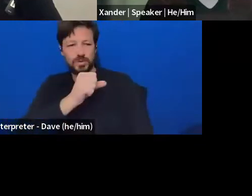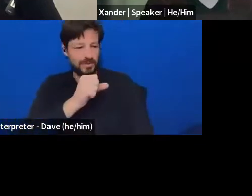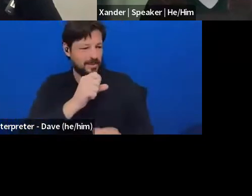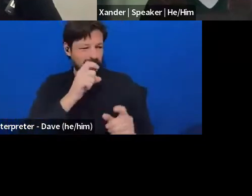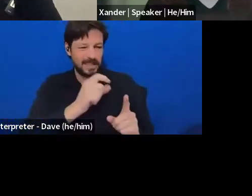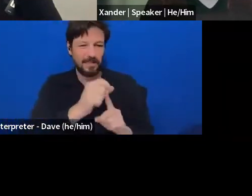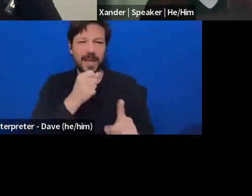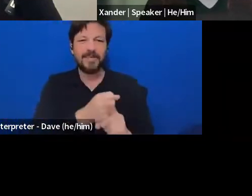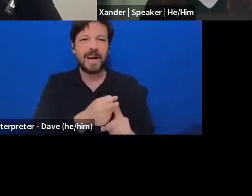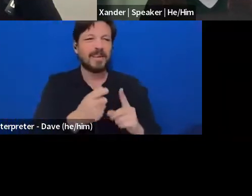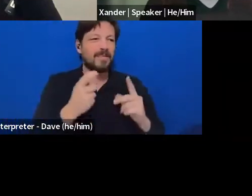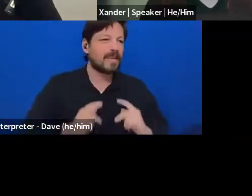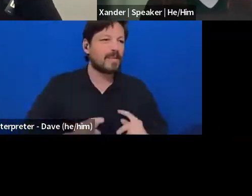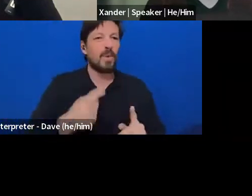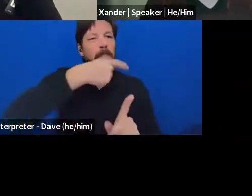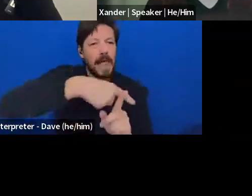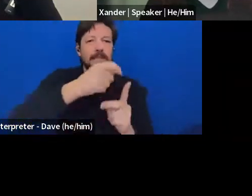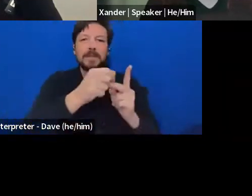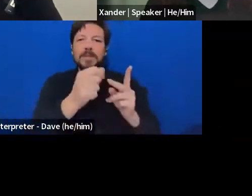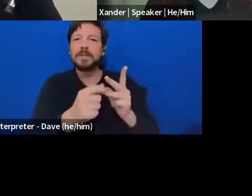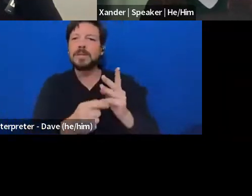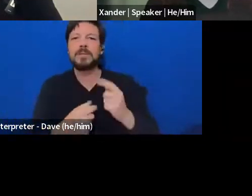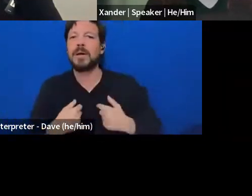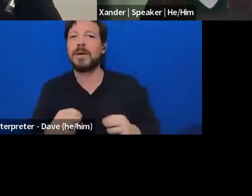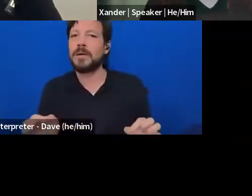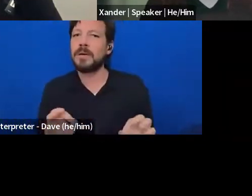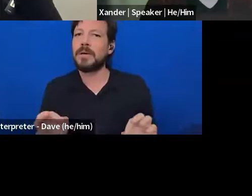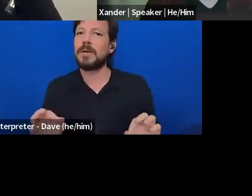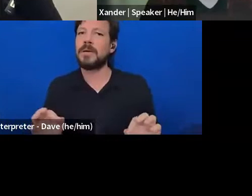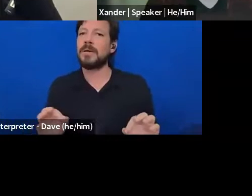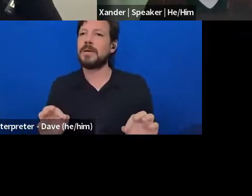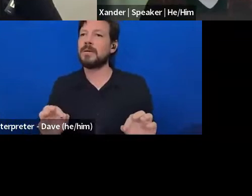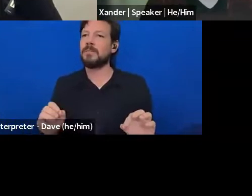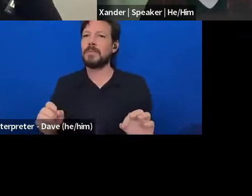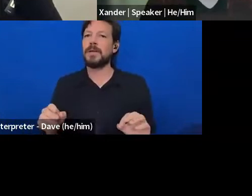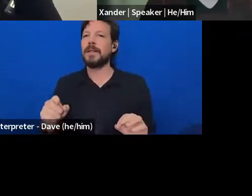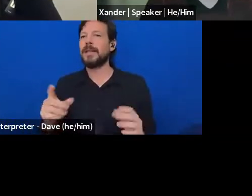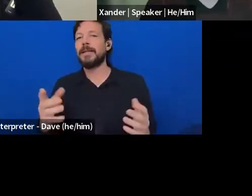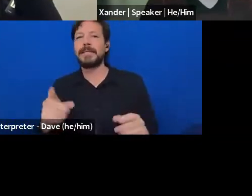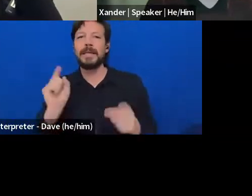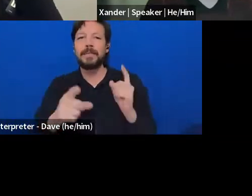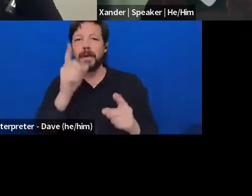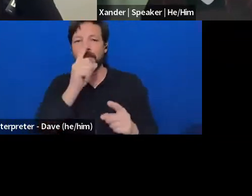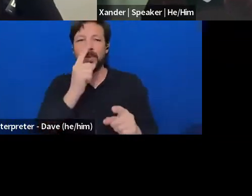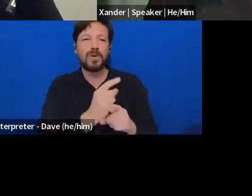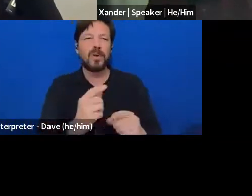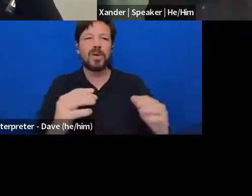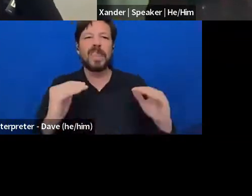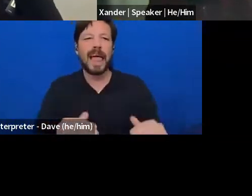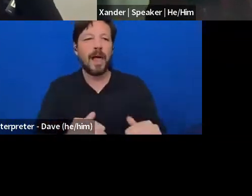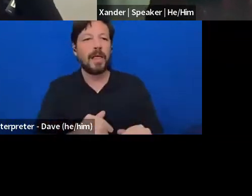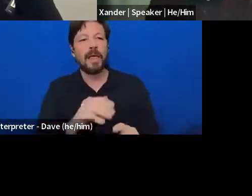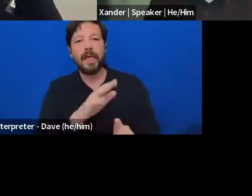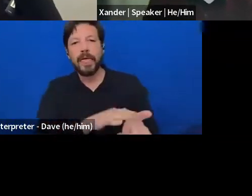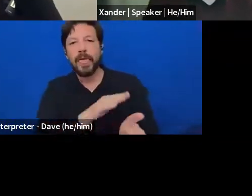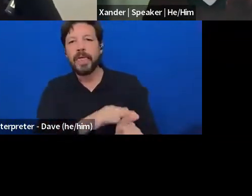and that doesn't apply to me. But people would speak to me in a degrading way, in a